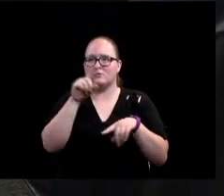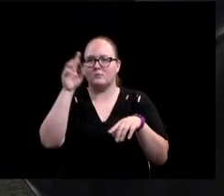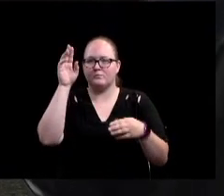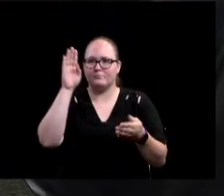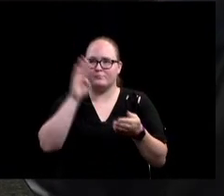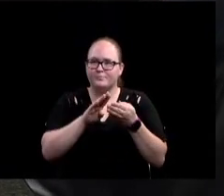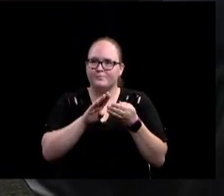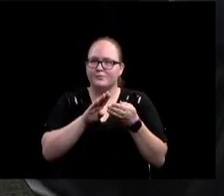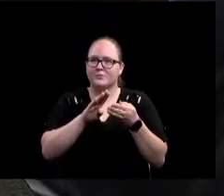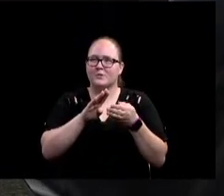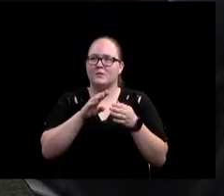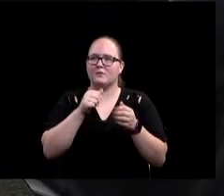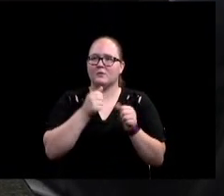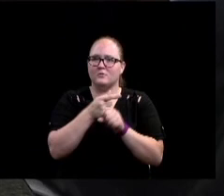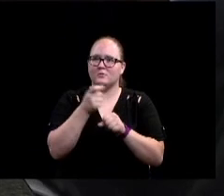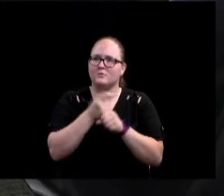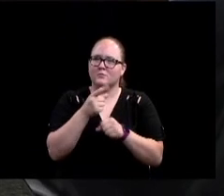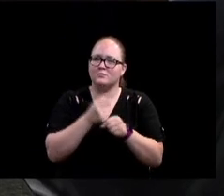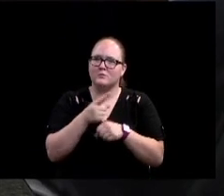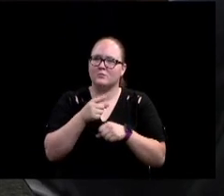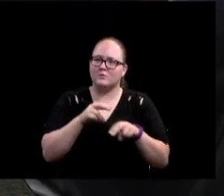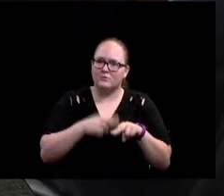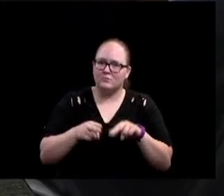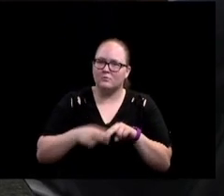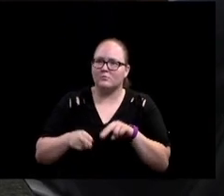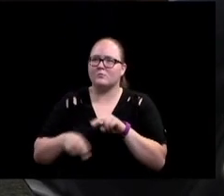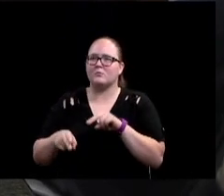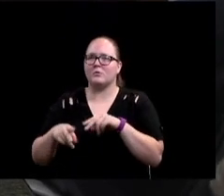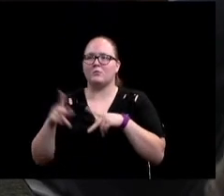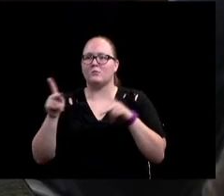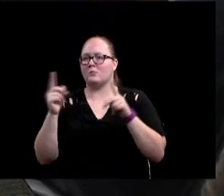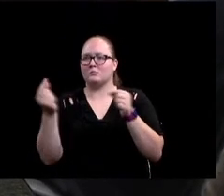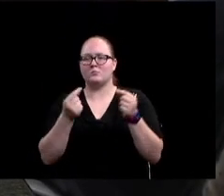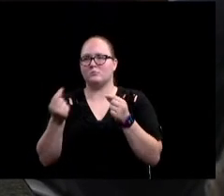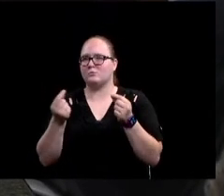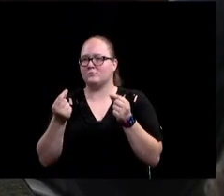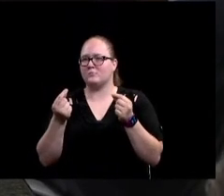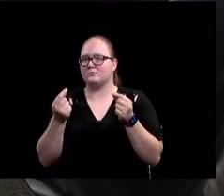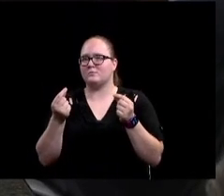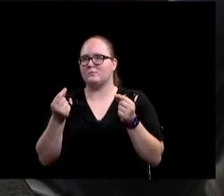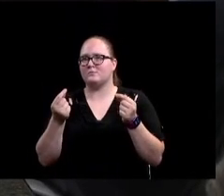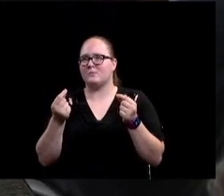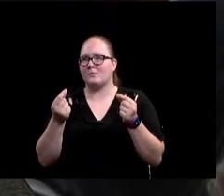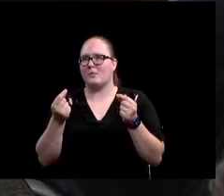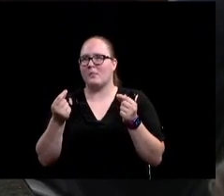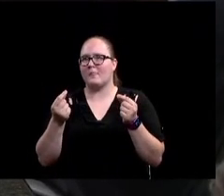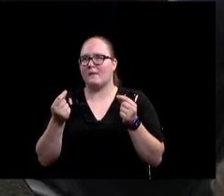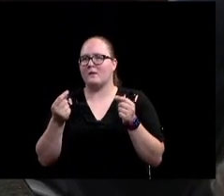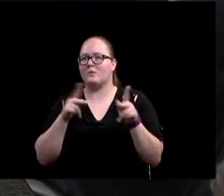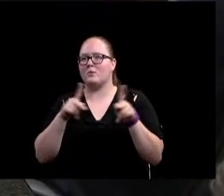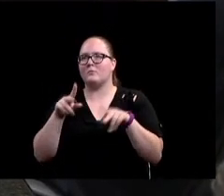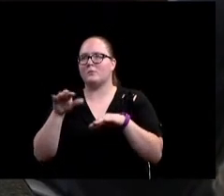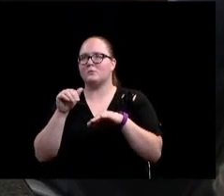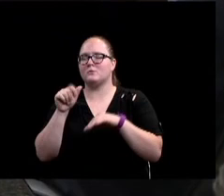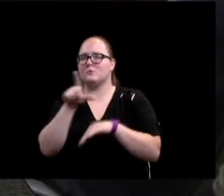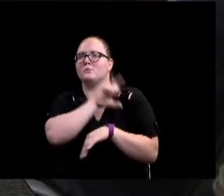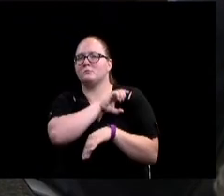can solve it, the public calls the police department and expects the police department to solve it.